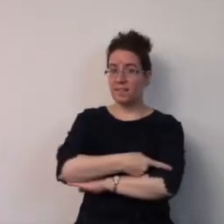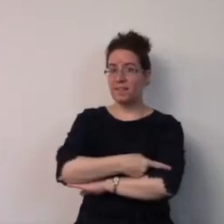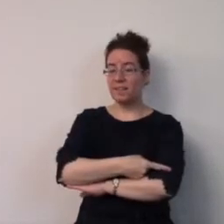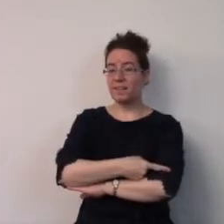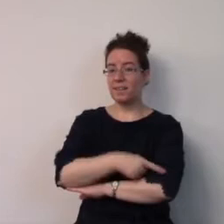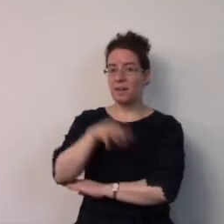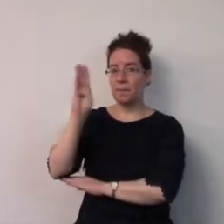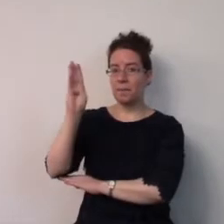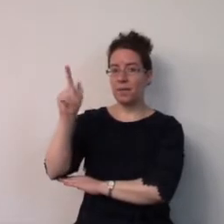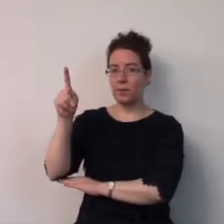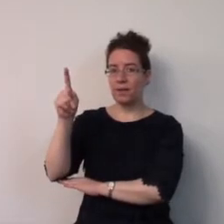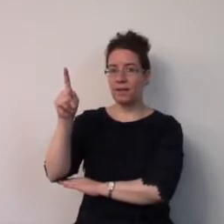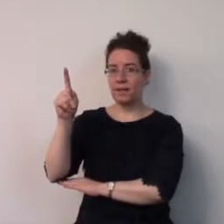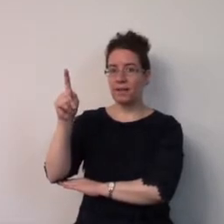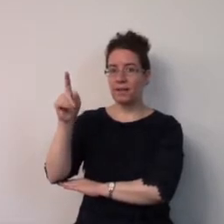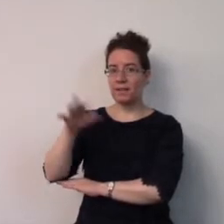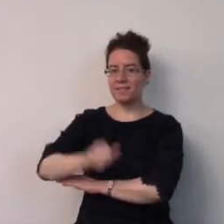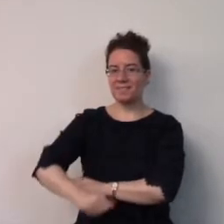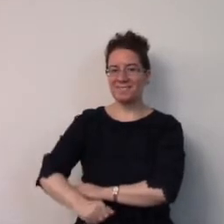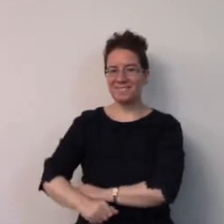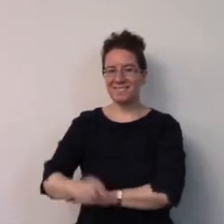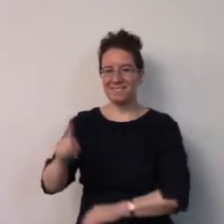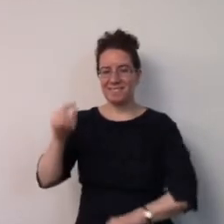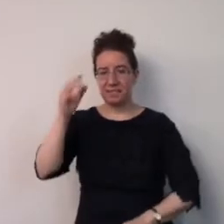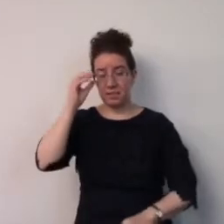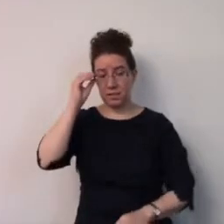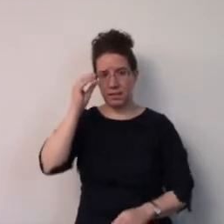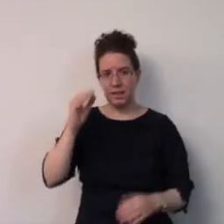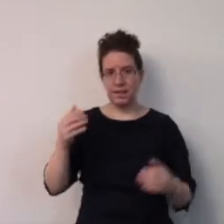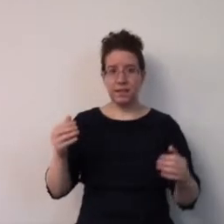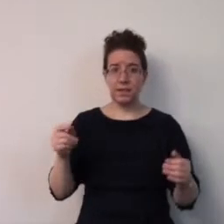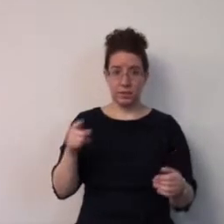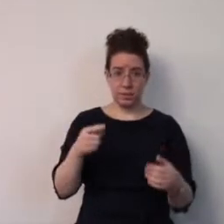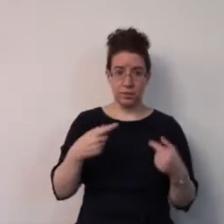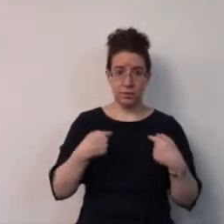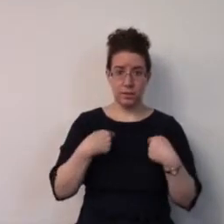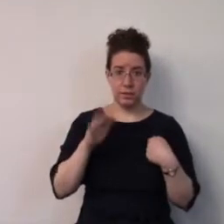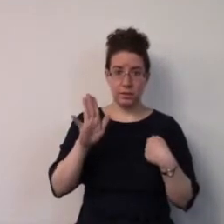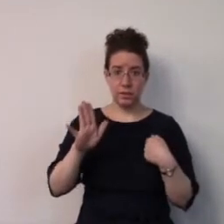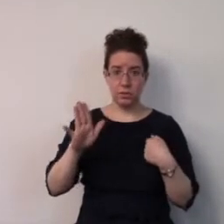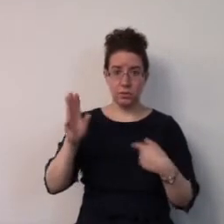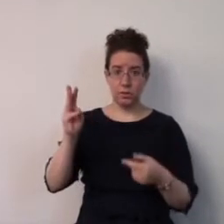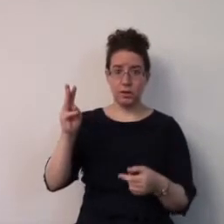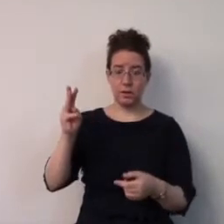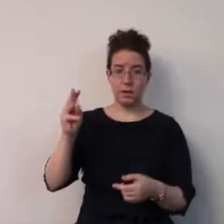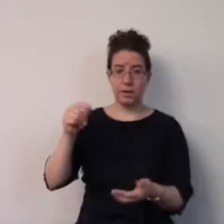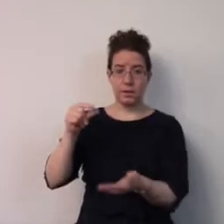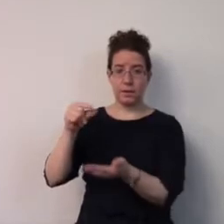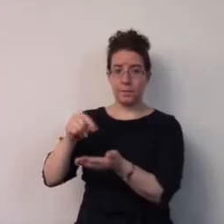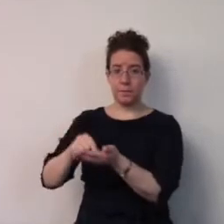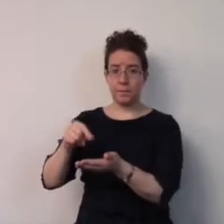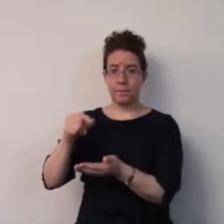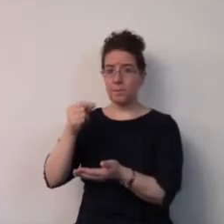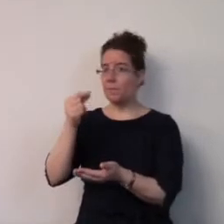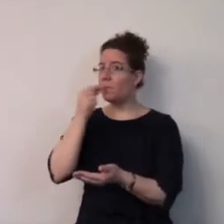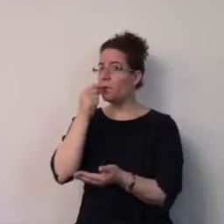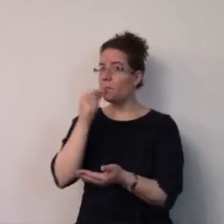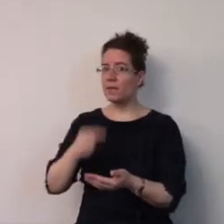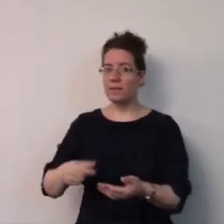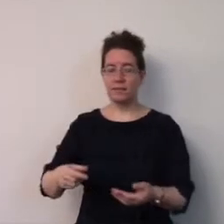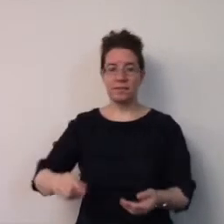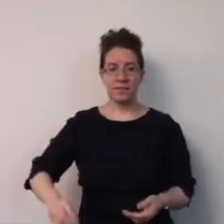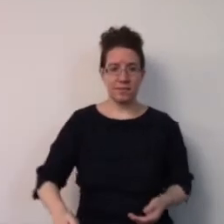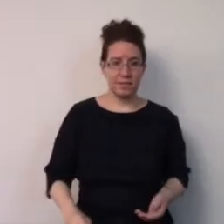Clay was like medicine up here. Yeah. He was full of cheer and he's cheering you up. And